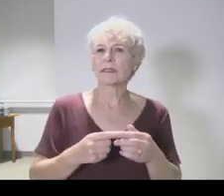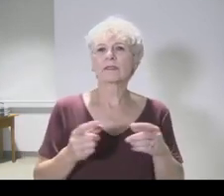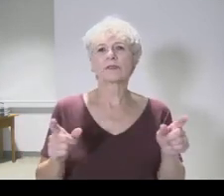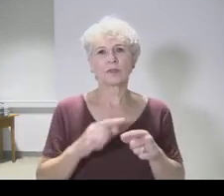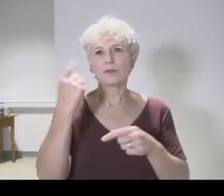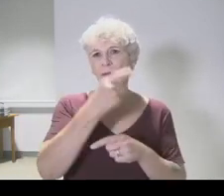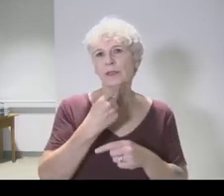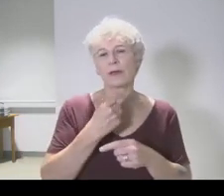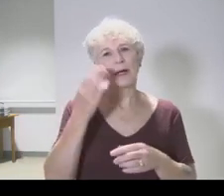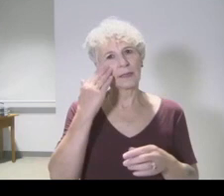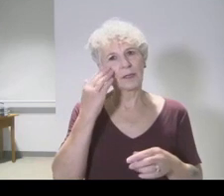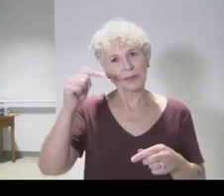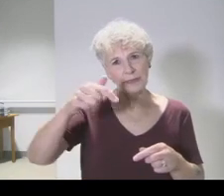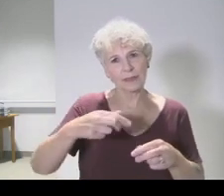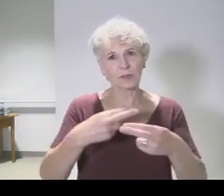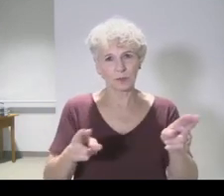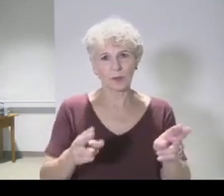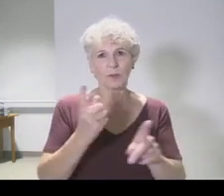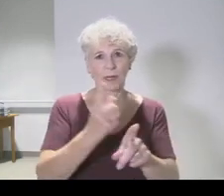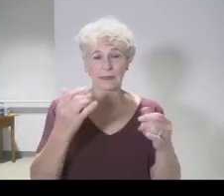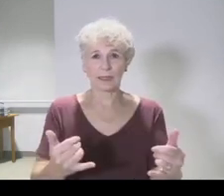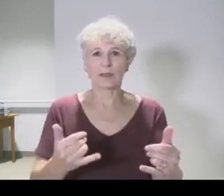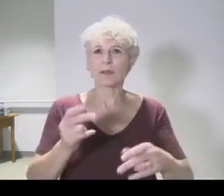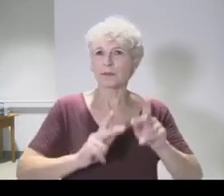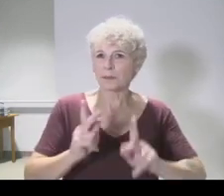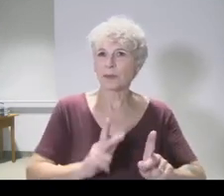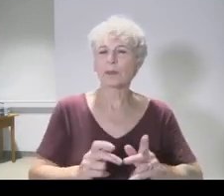I know that in this room right now, there are people